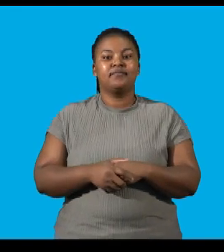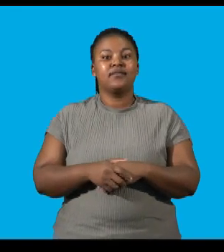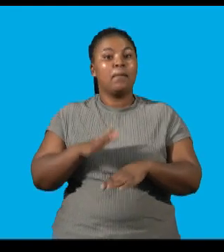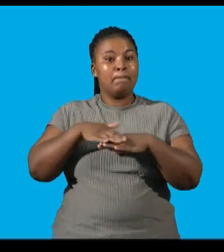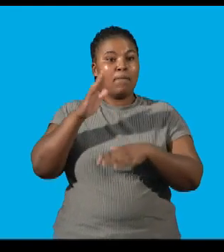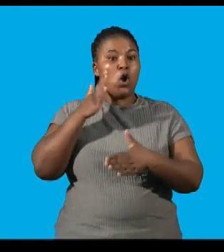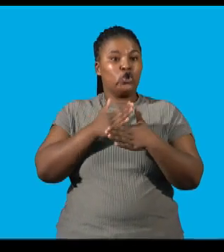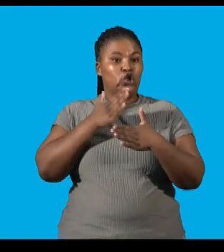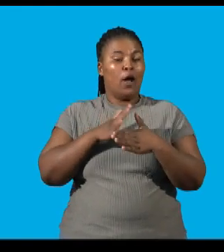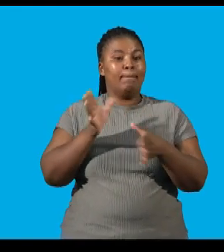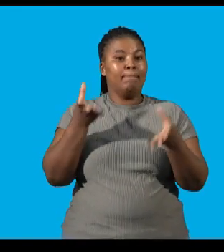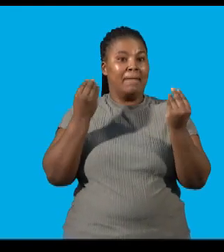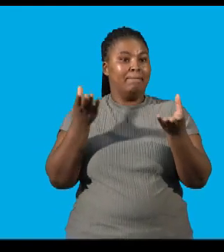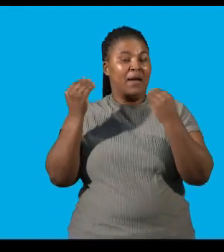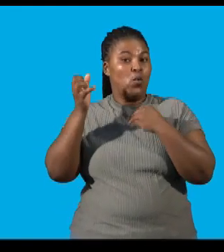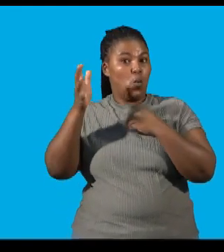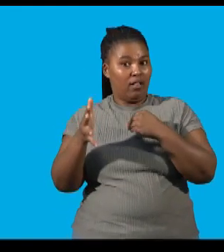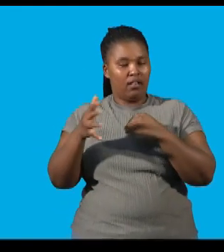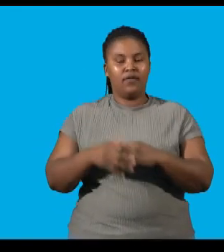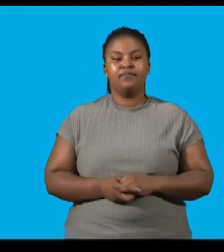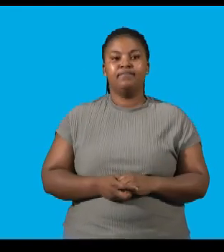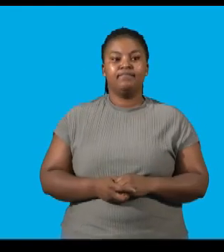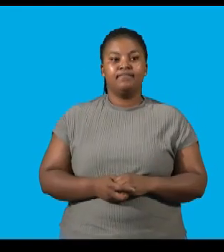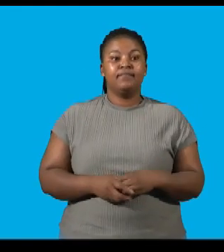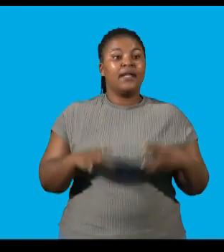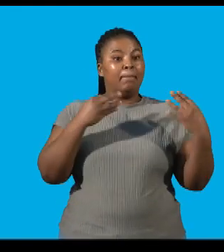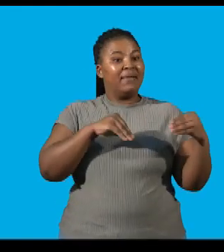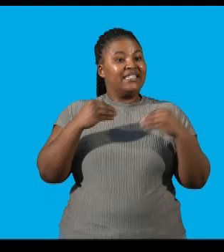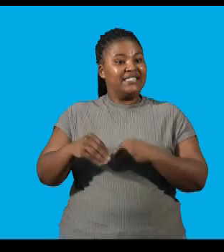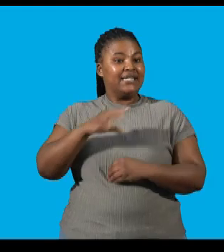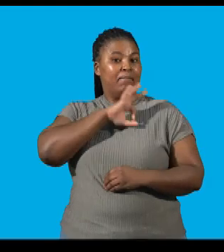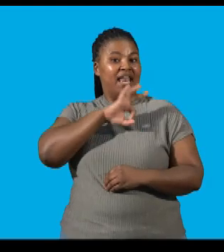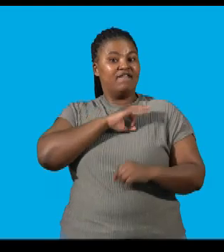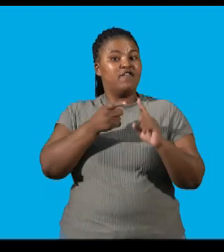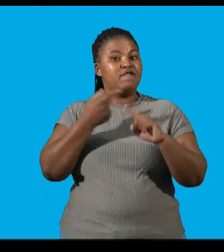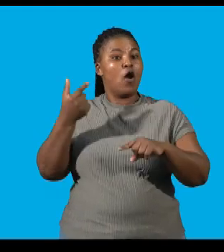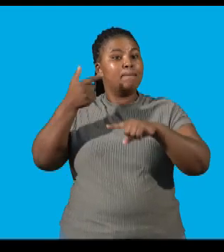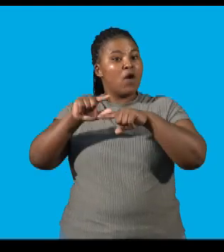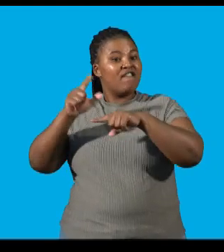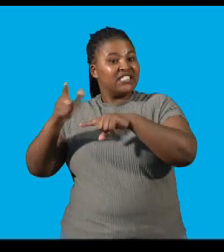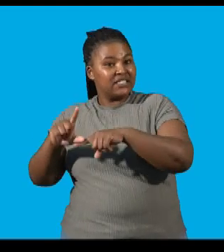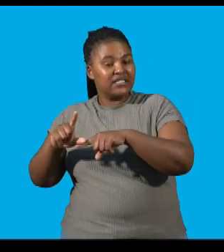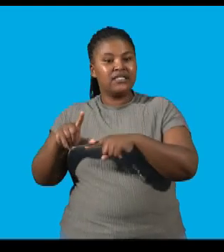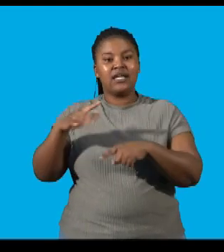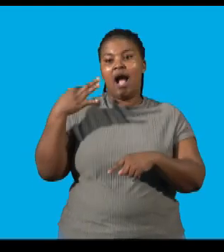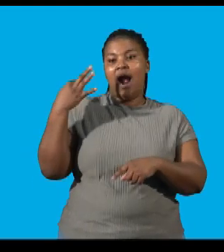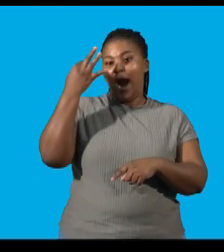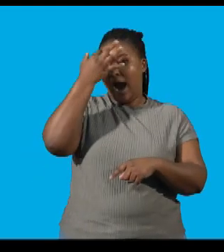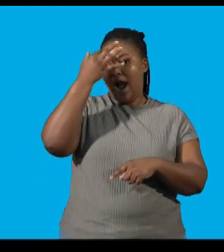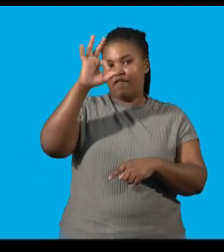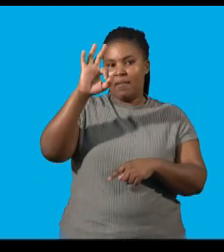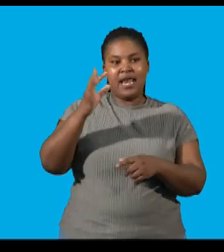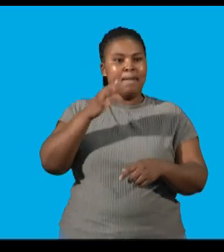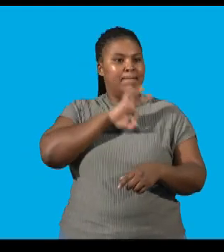So more jobs will be created. Businesses benefit from profits and government benefits